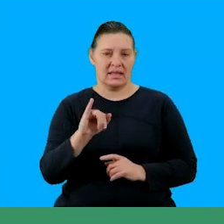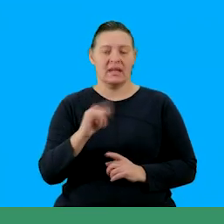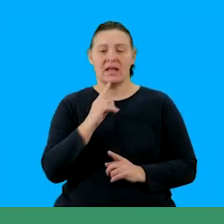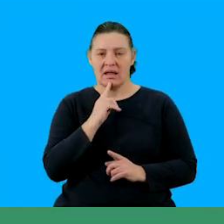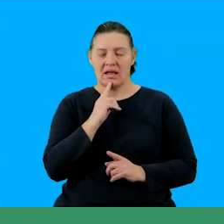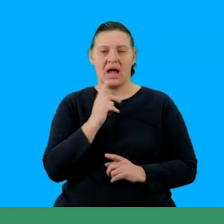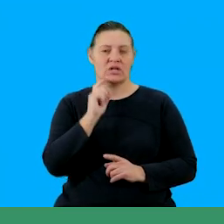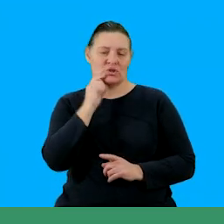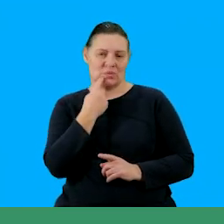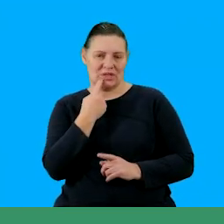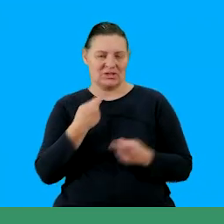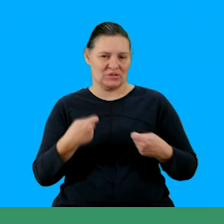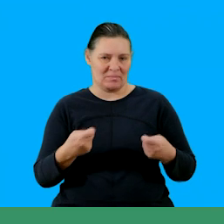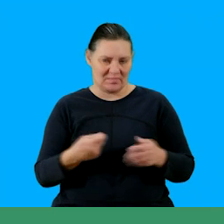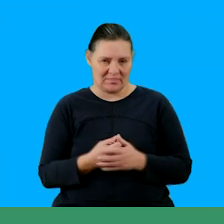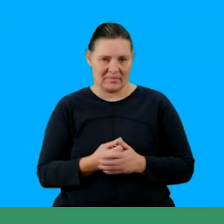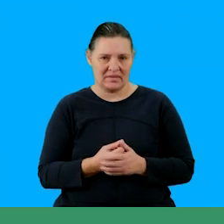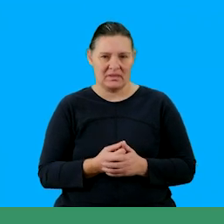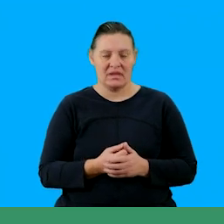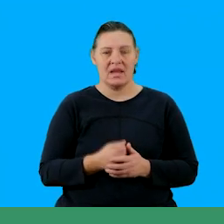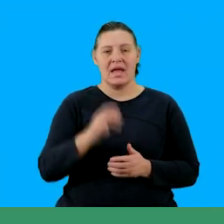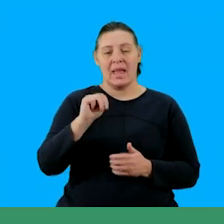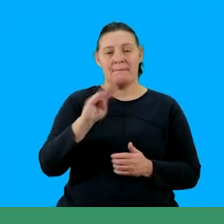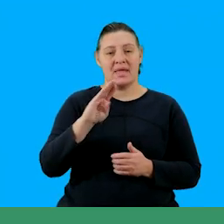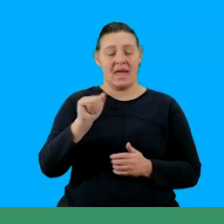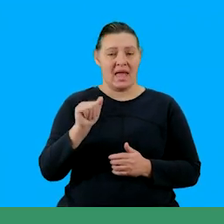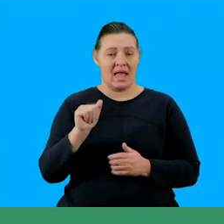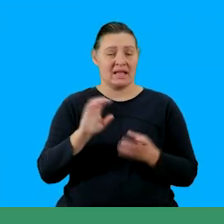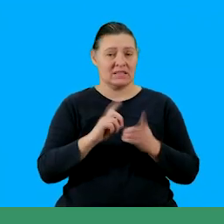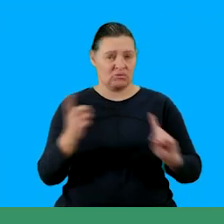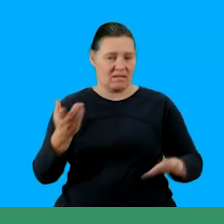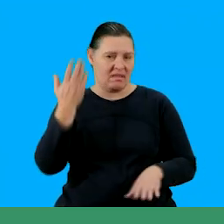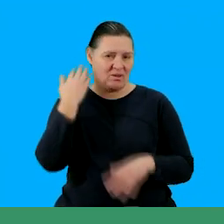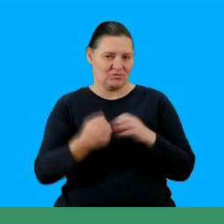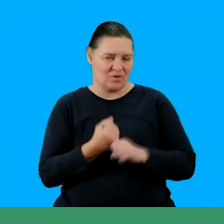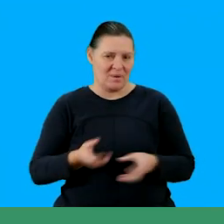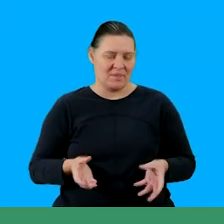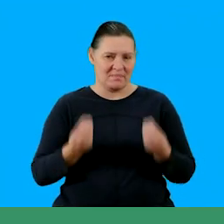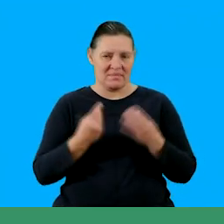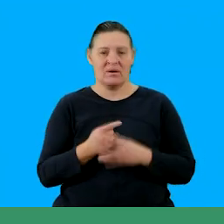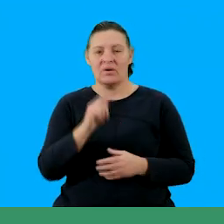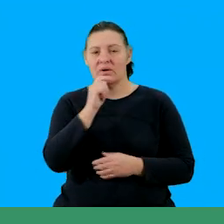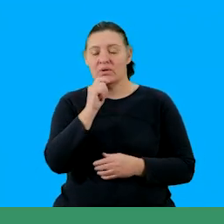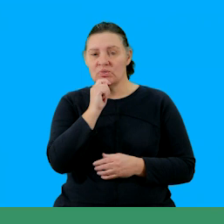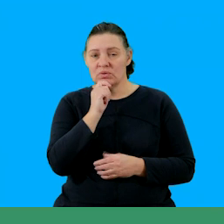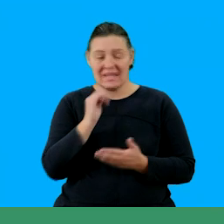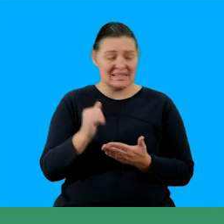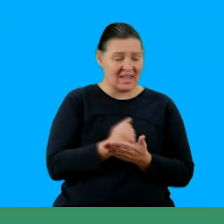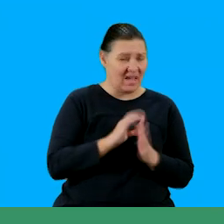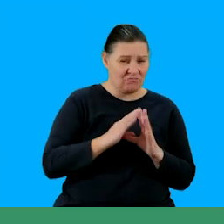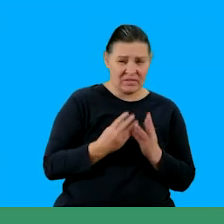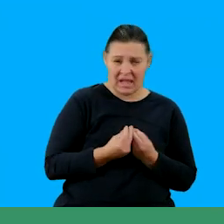of a candy shop. She has an MBA degree she acquired last year. She used all